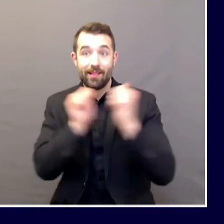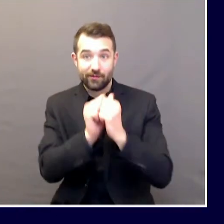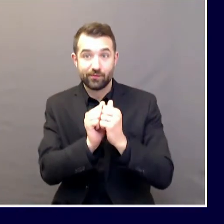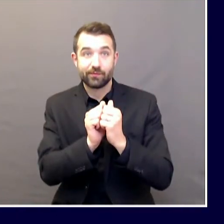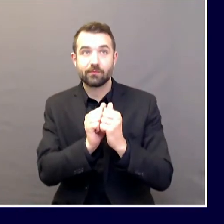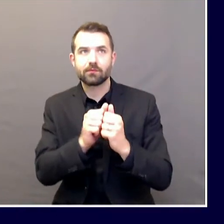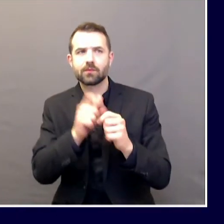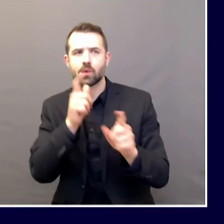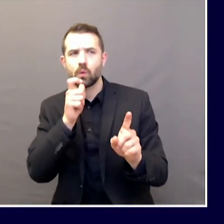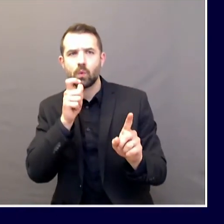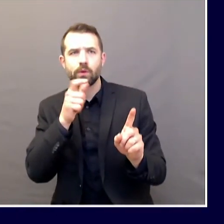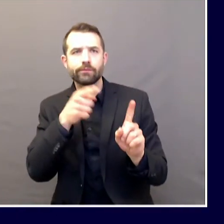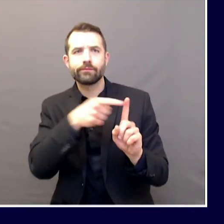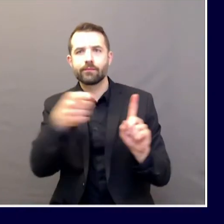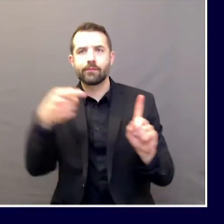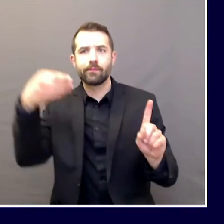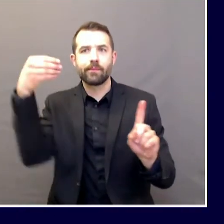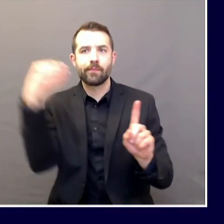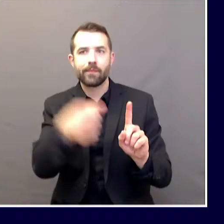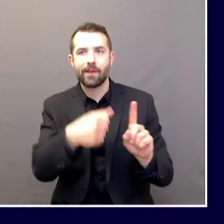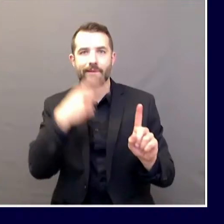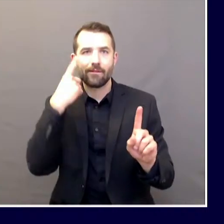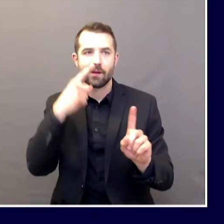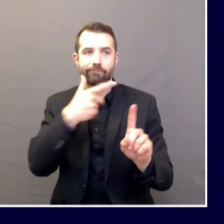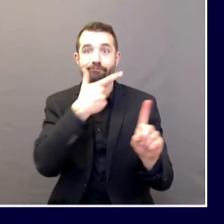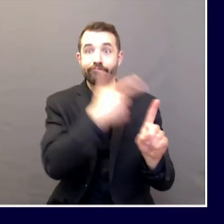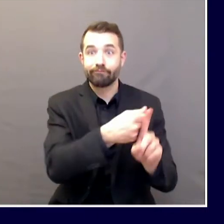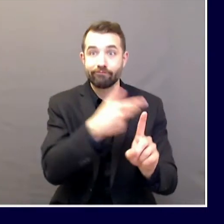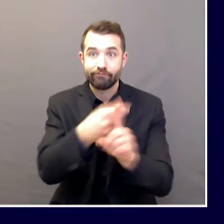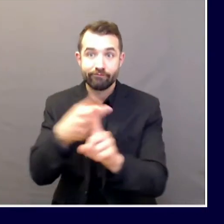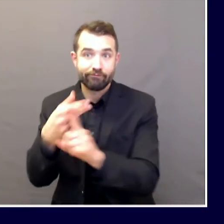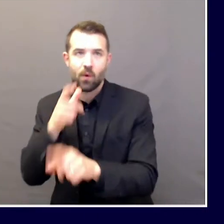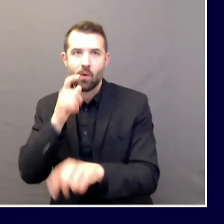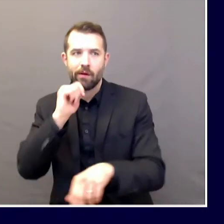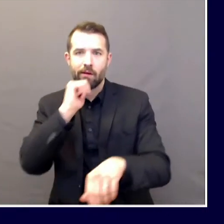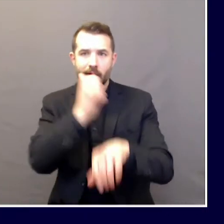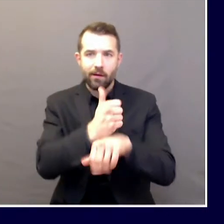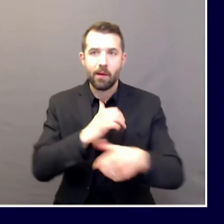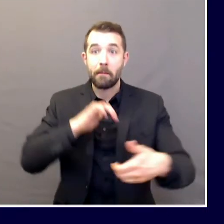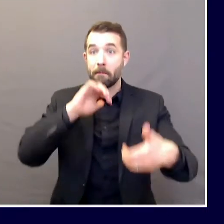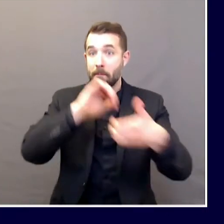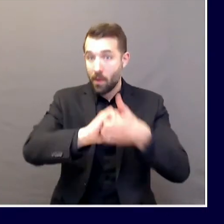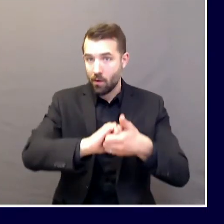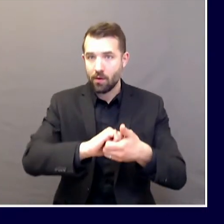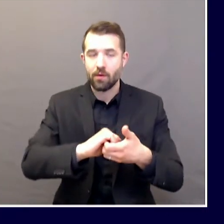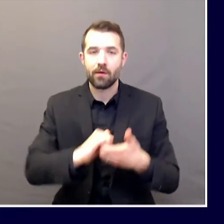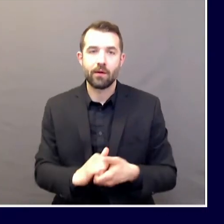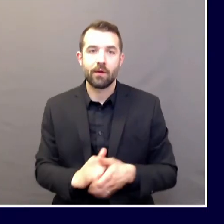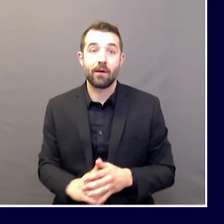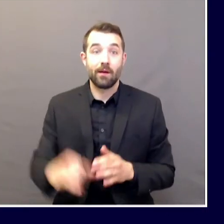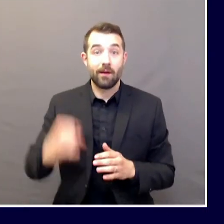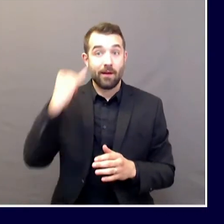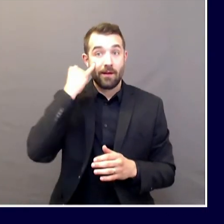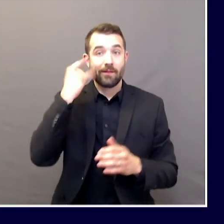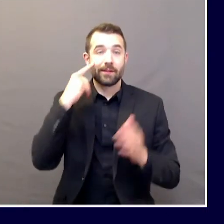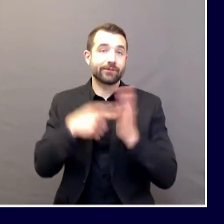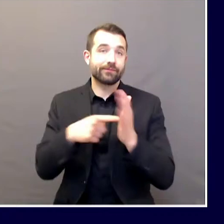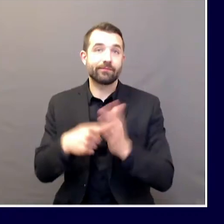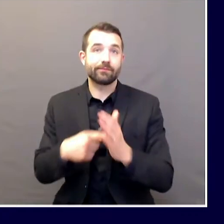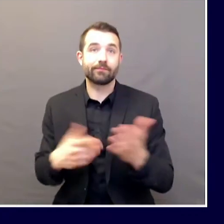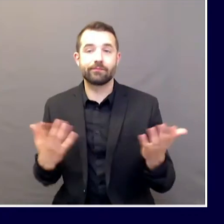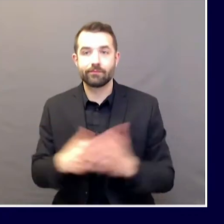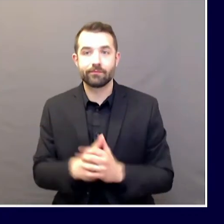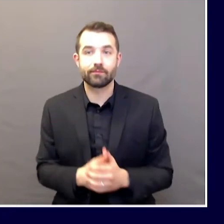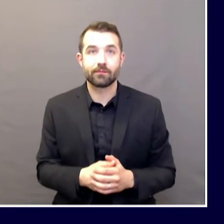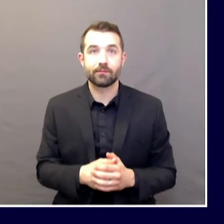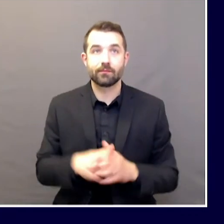and match folks up, so that if there's a particular group that wants to say, you know, we would love for some vaccine to